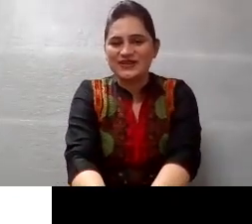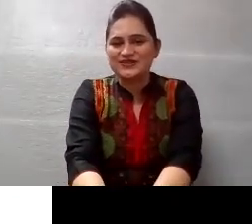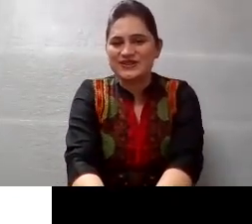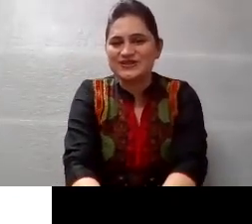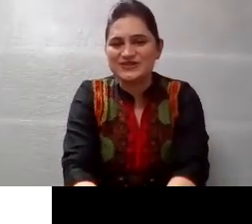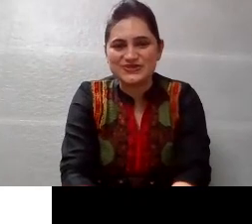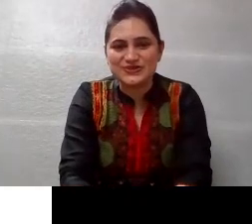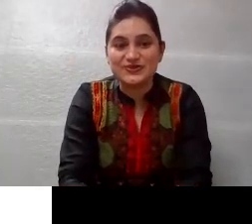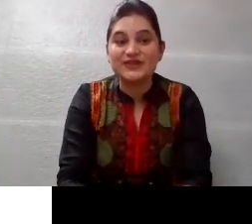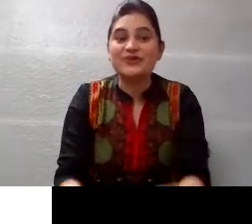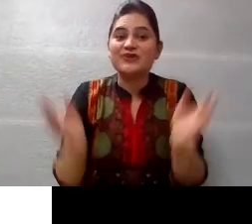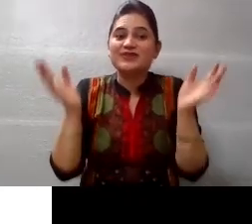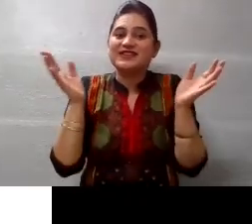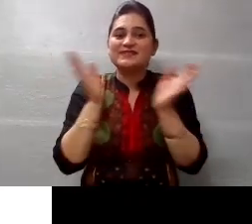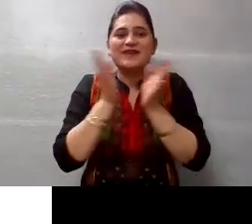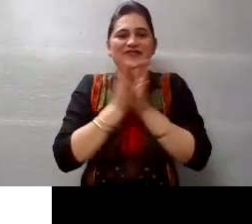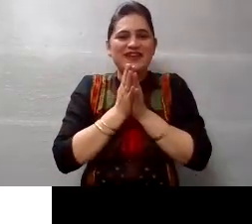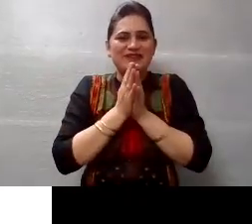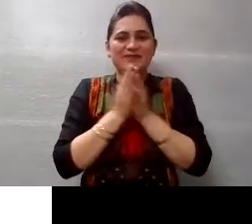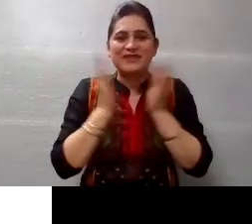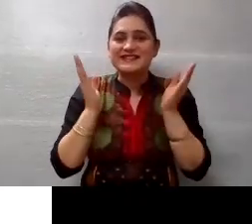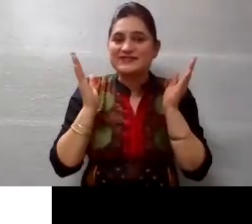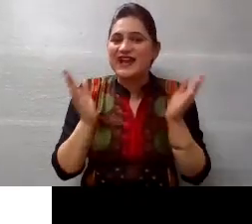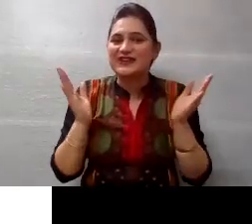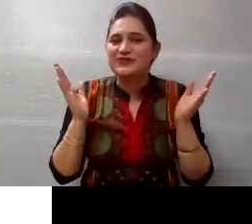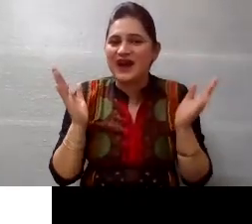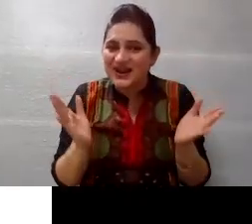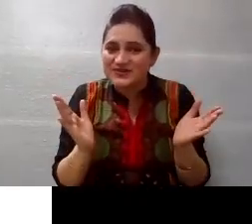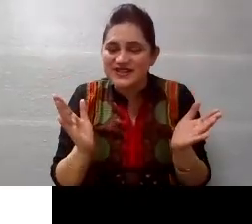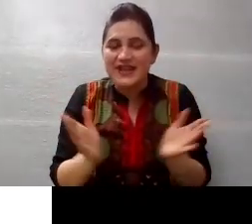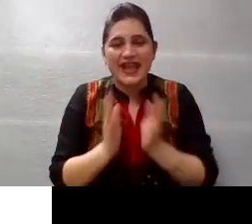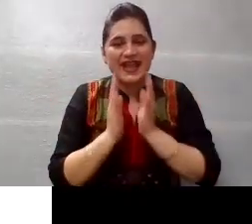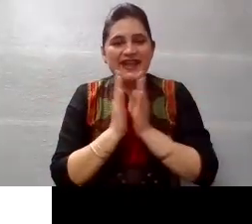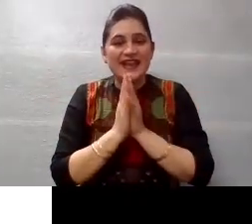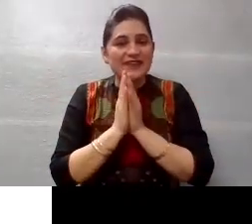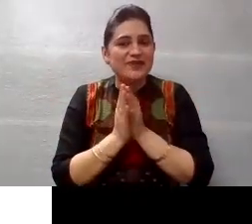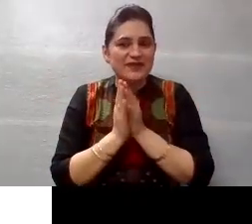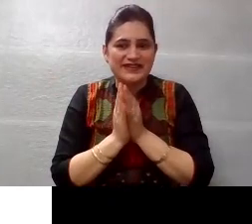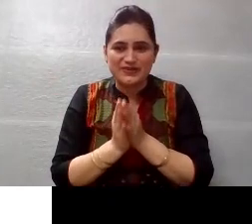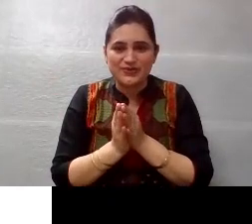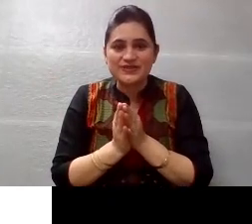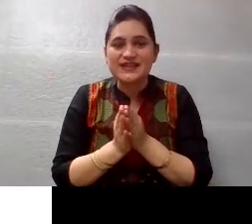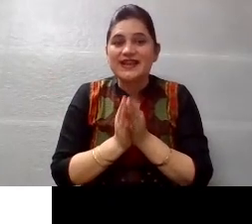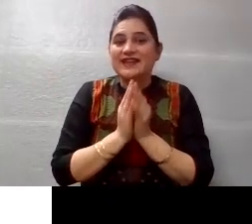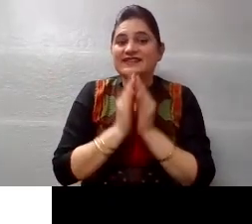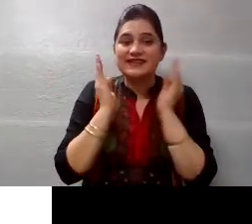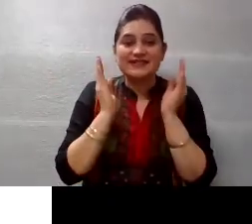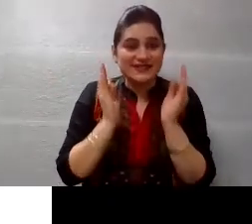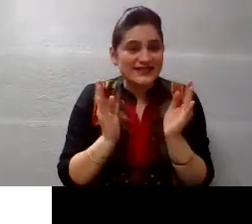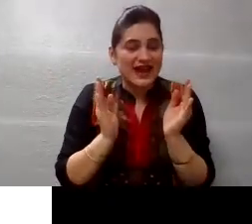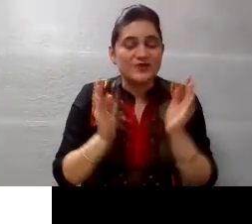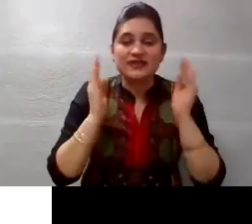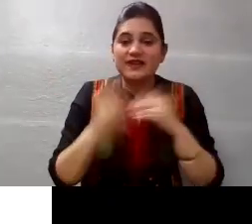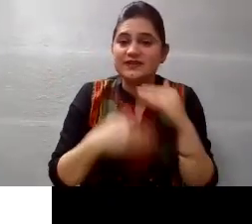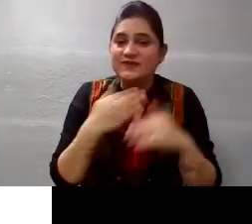what are we going to do? Oh, that's my favorite place value house. And everybody knows that